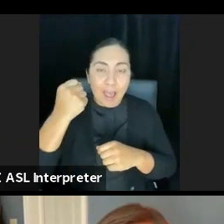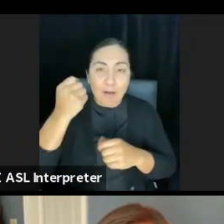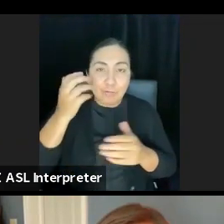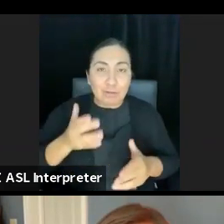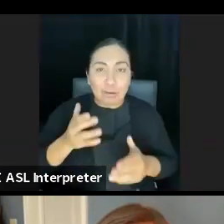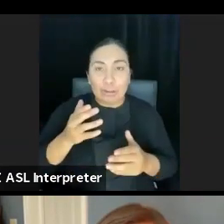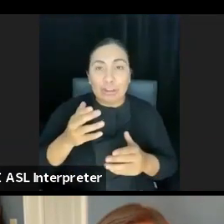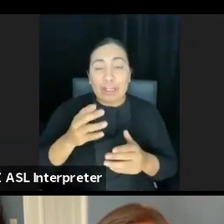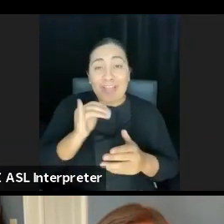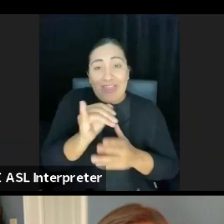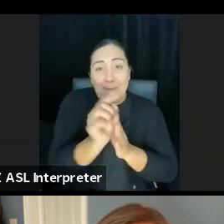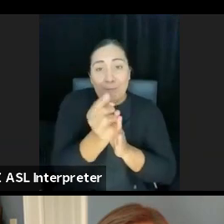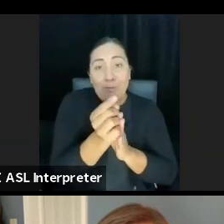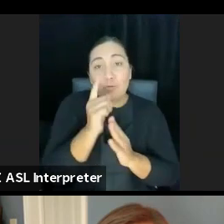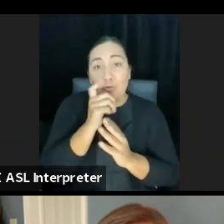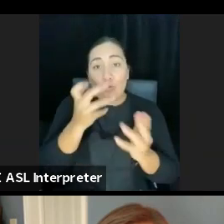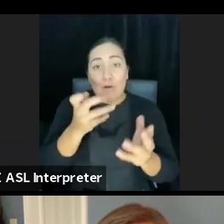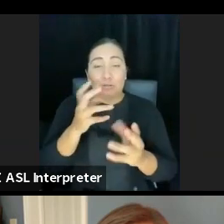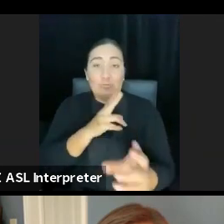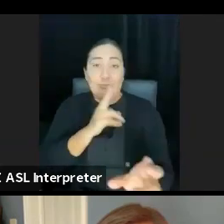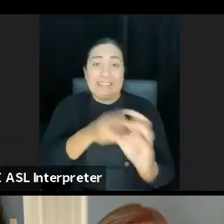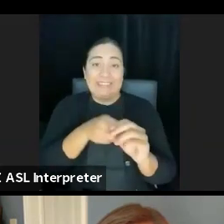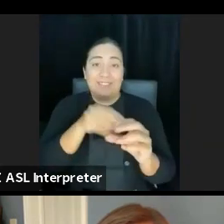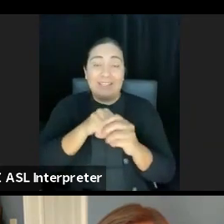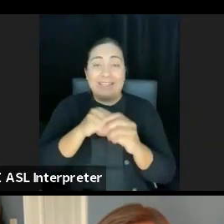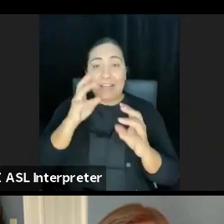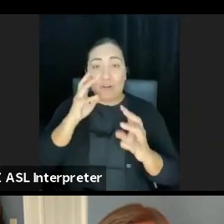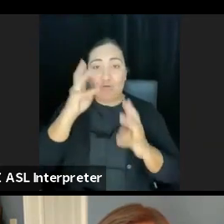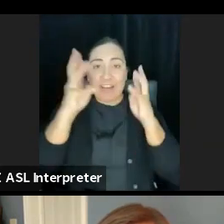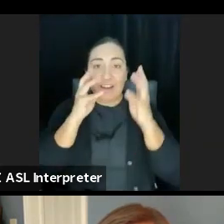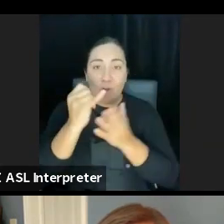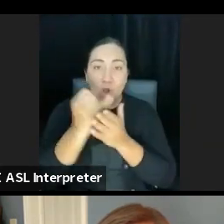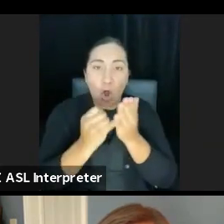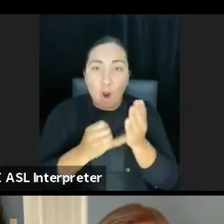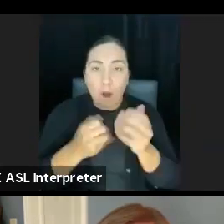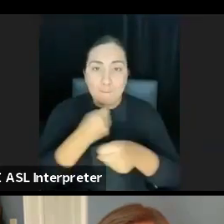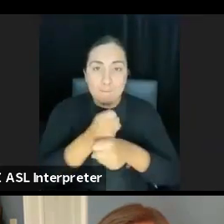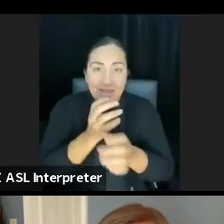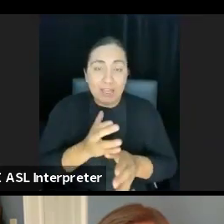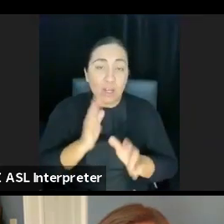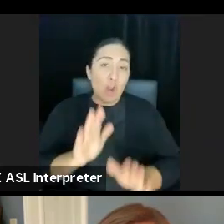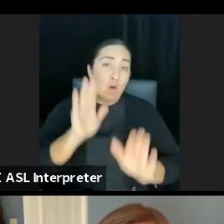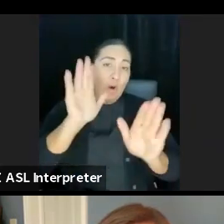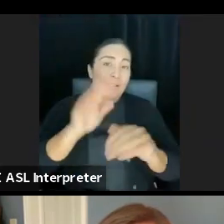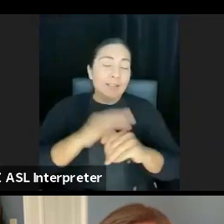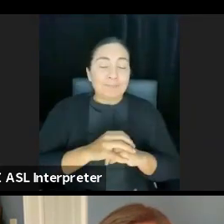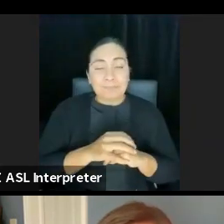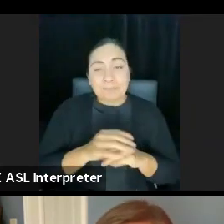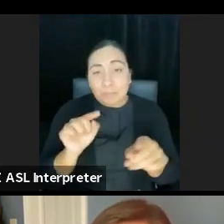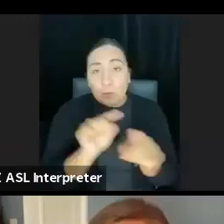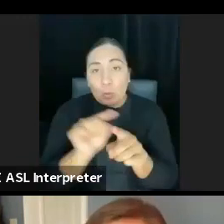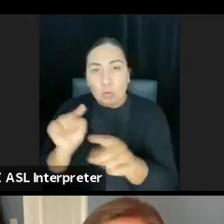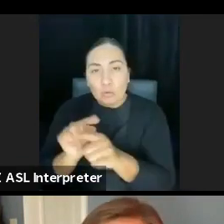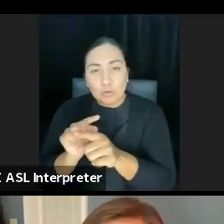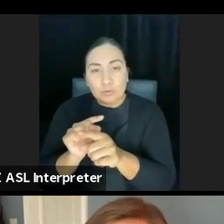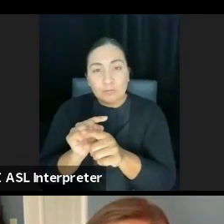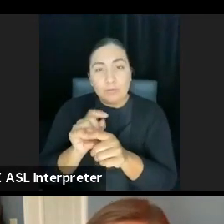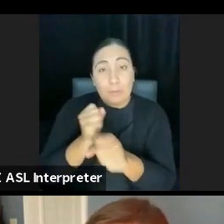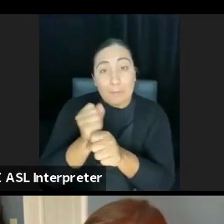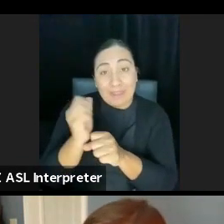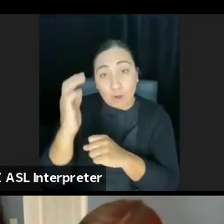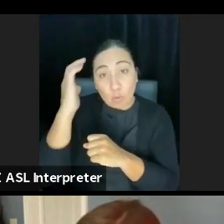to still participate in creative art making, which has been great. I'm also made aware that, you know, time is one of the